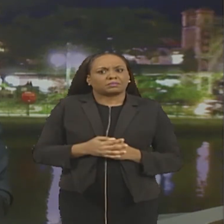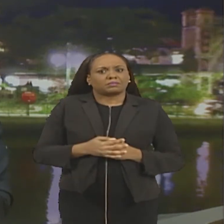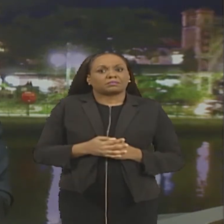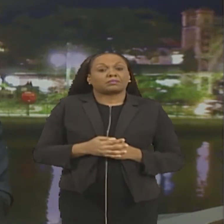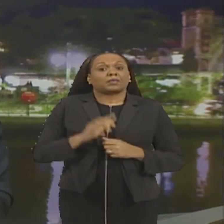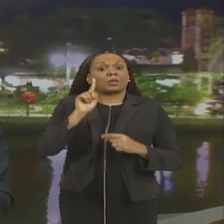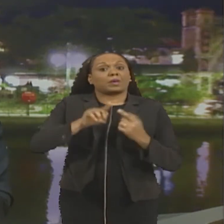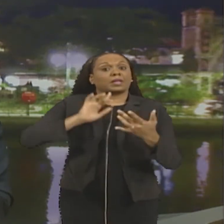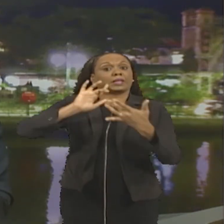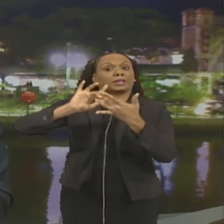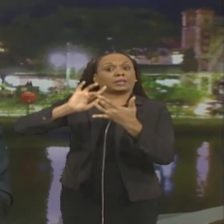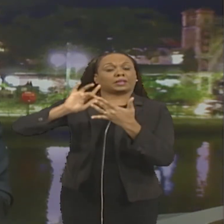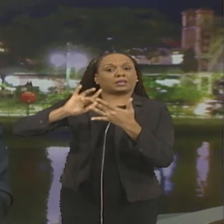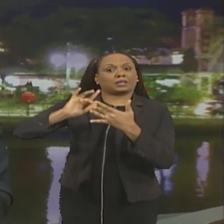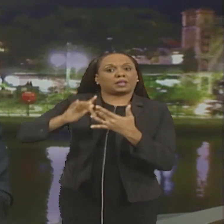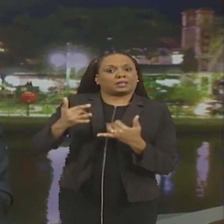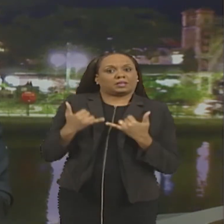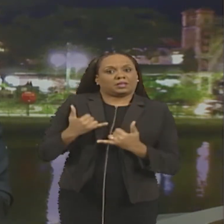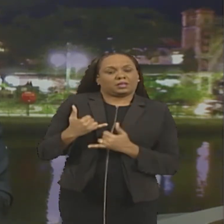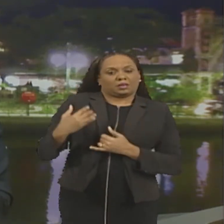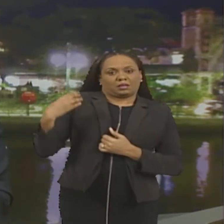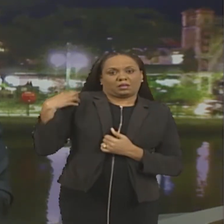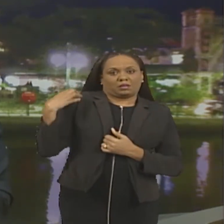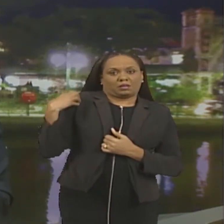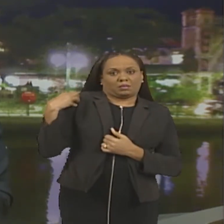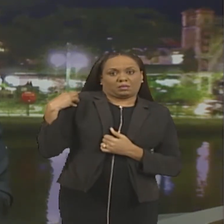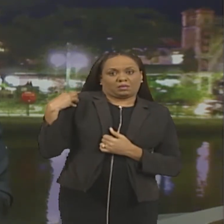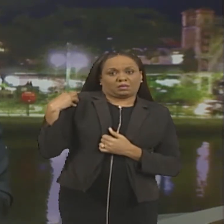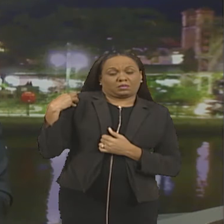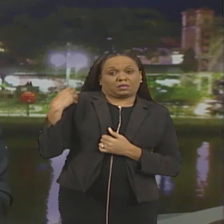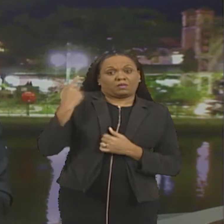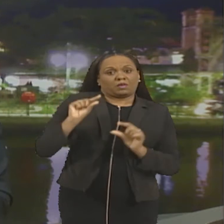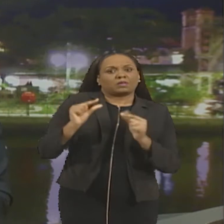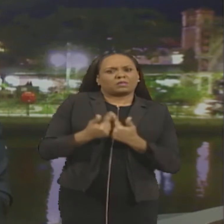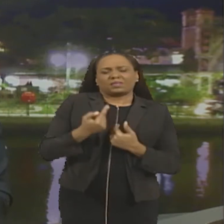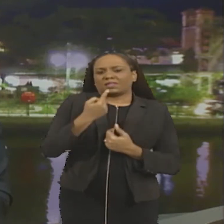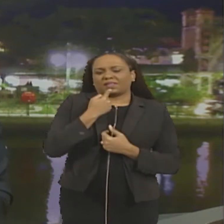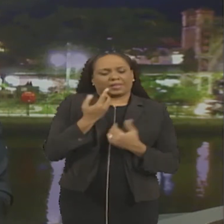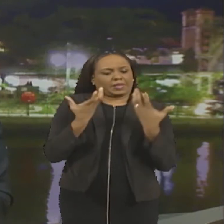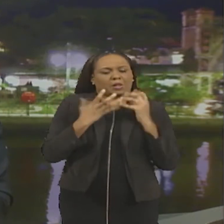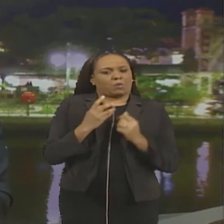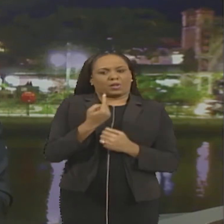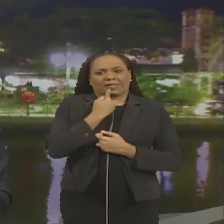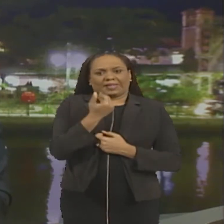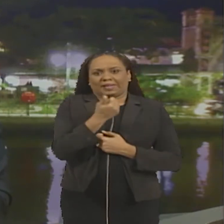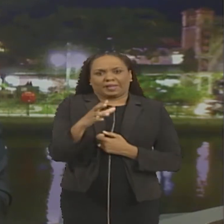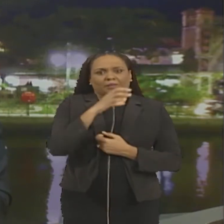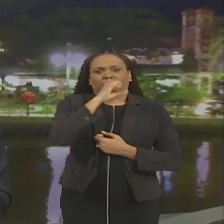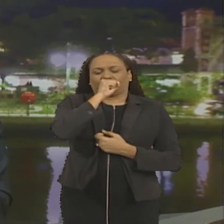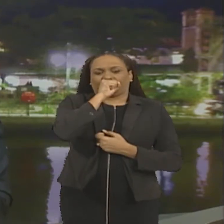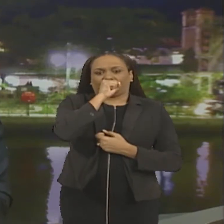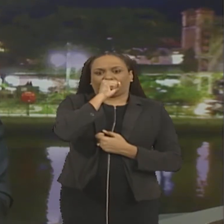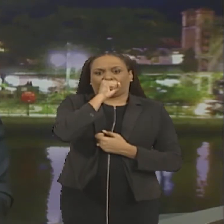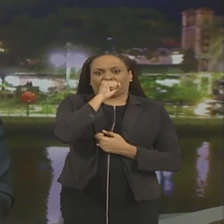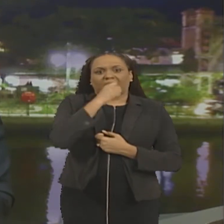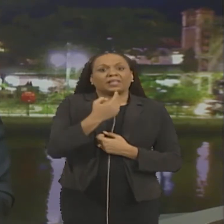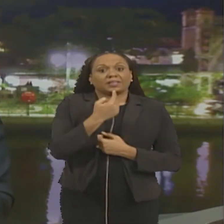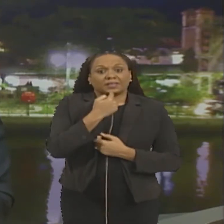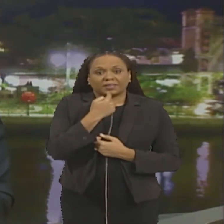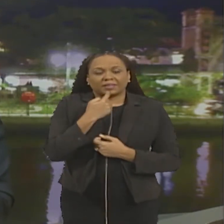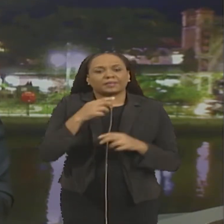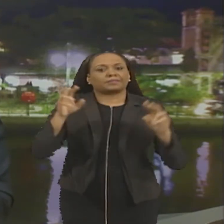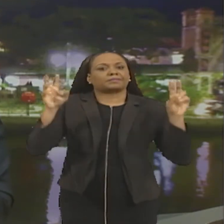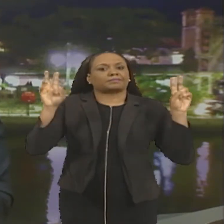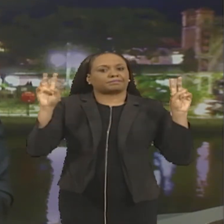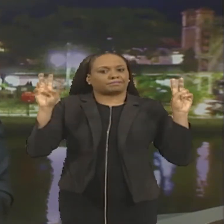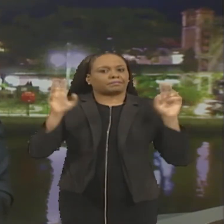contacted, interim chairman of the APTO, Maurice Lee, opted not to comment on the matter, referring CBC News to a statement. It says